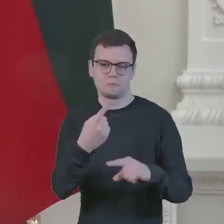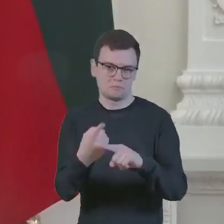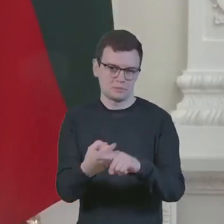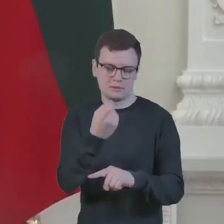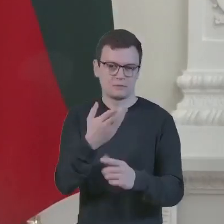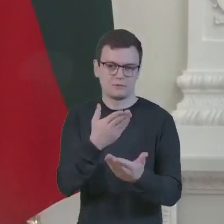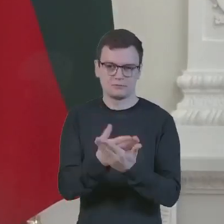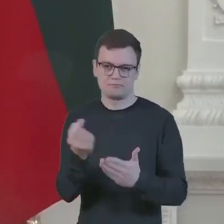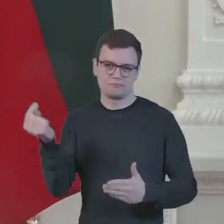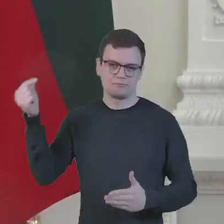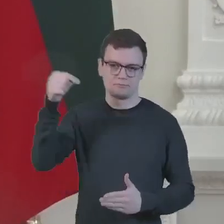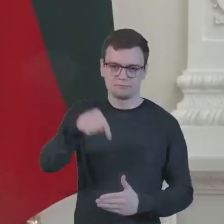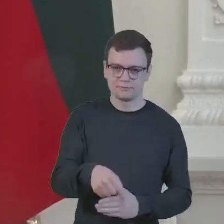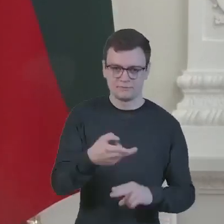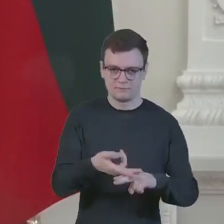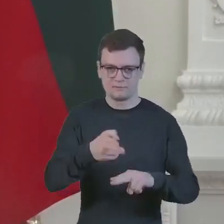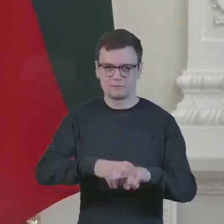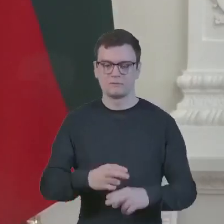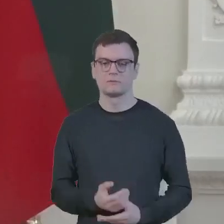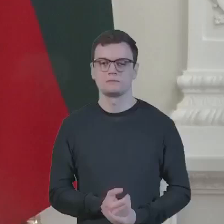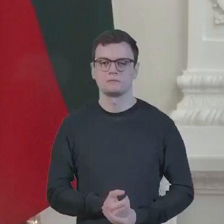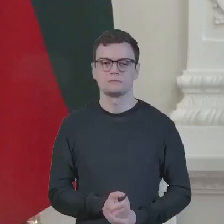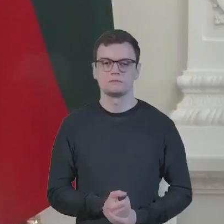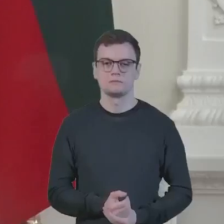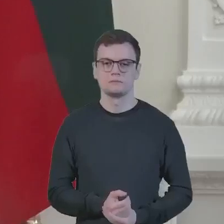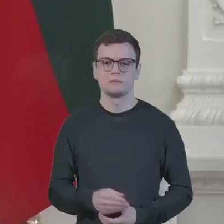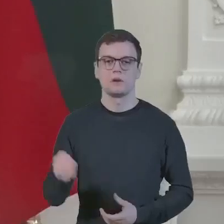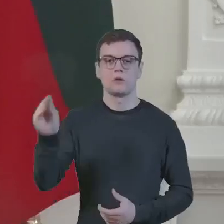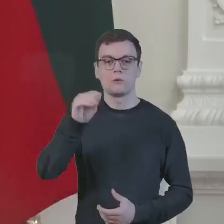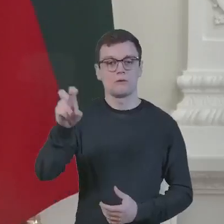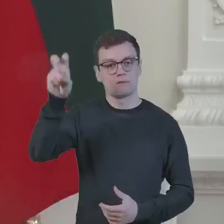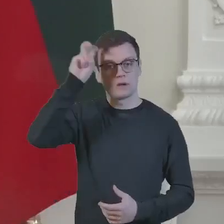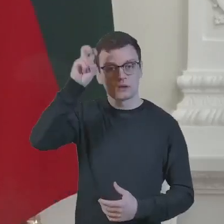your first visit to Lithuania.